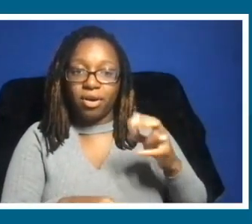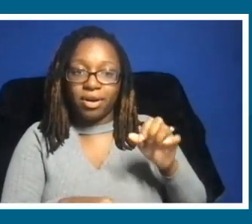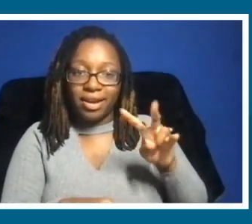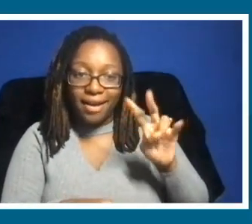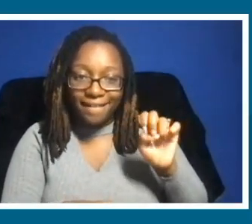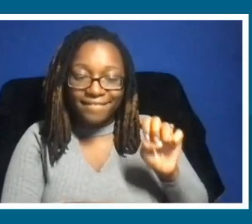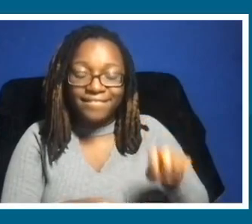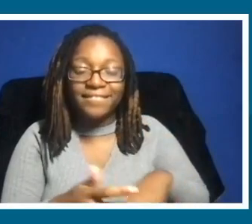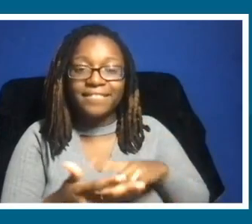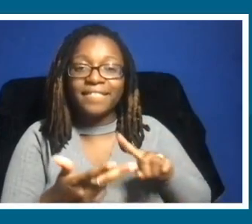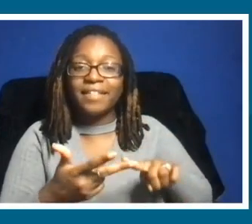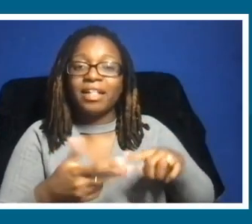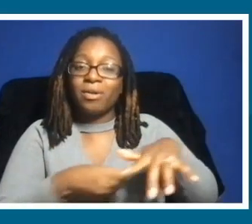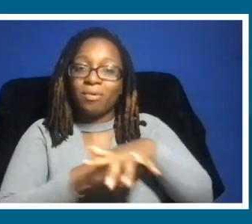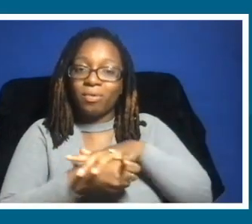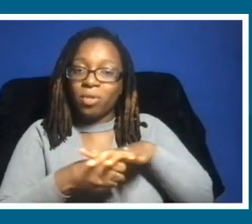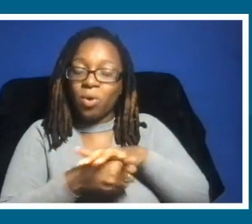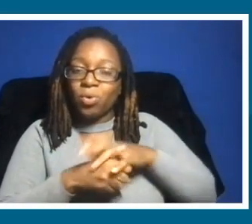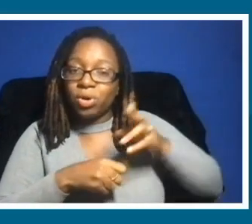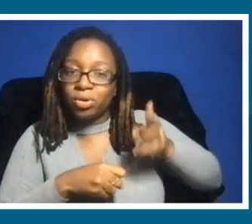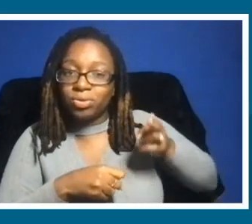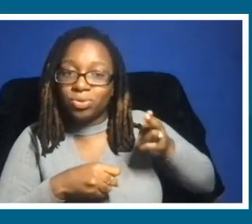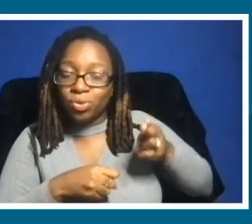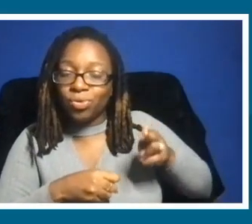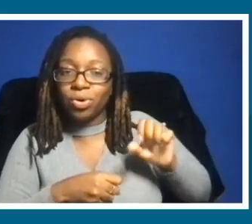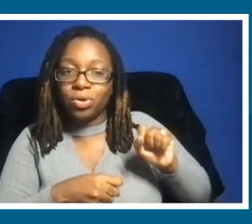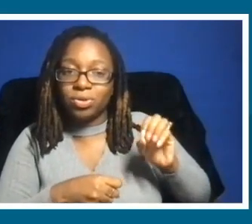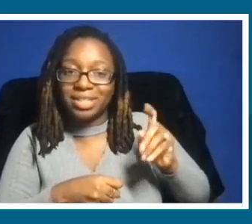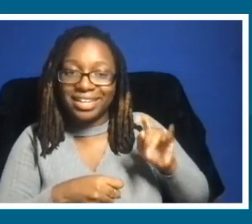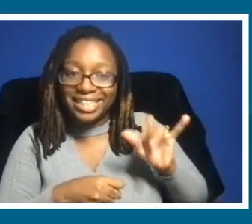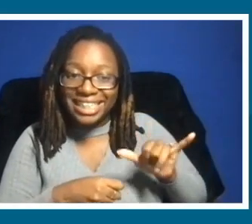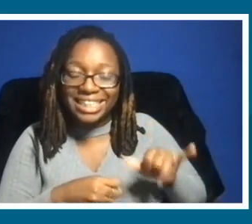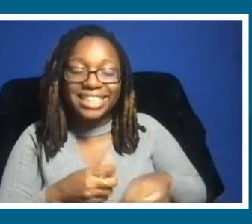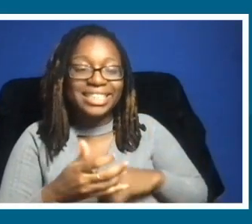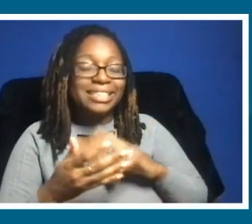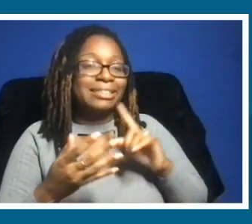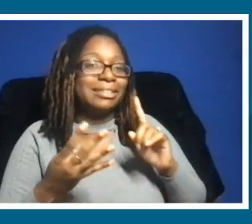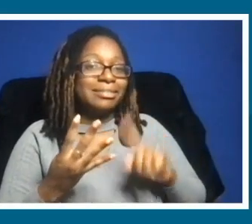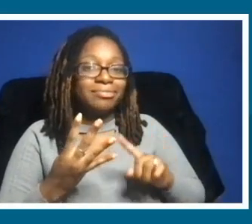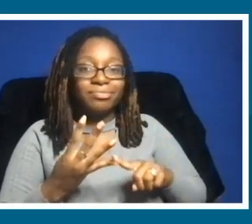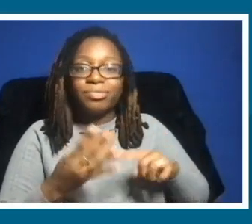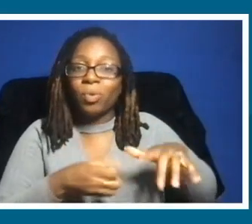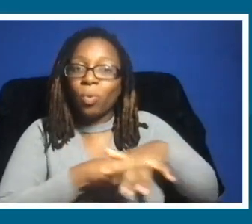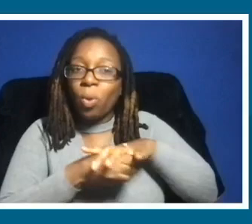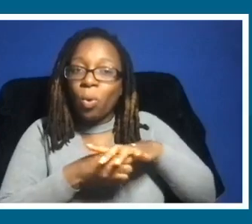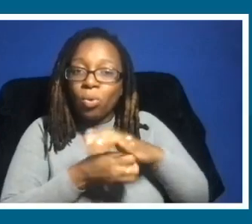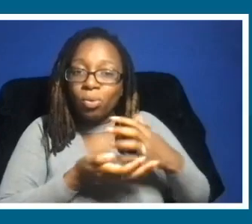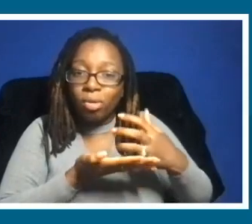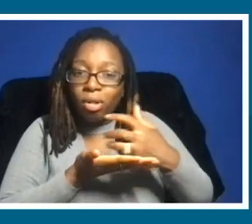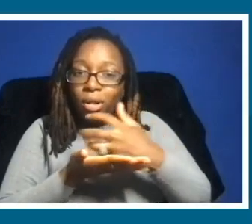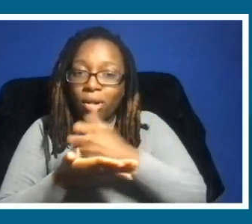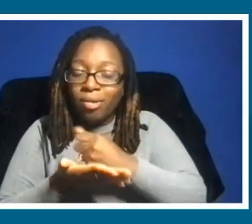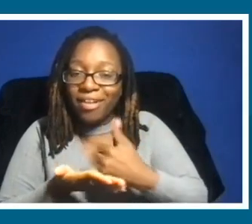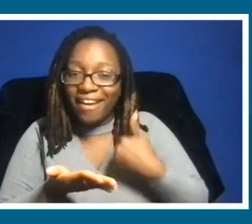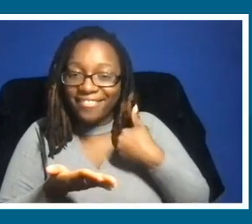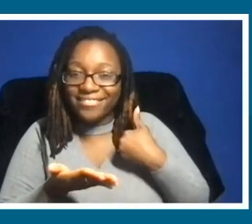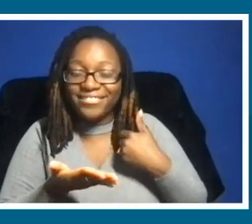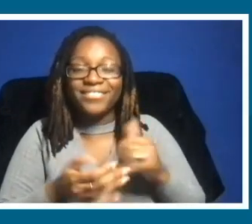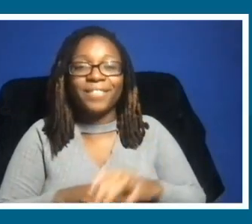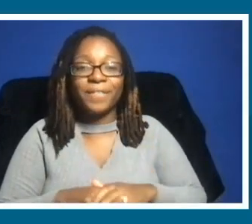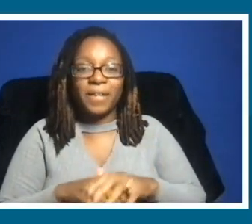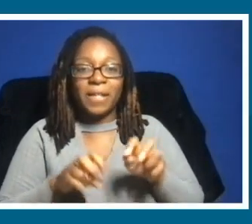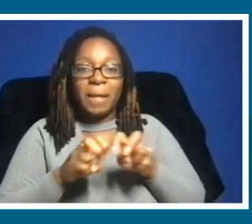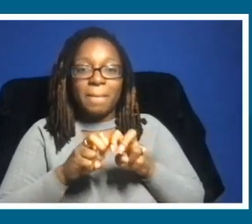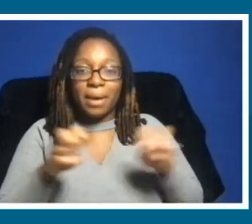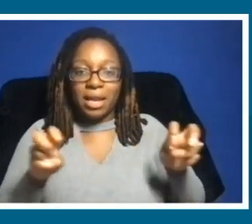local historical societies and archival collections. And my panelists, who you met sort of a minute ago when you